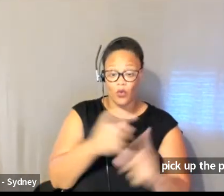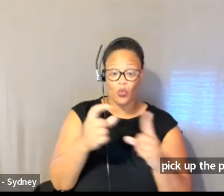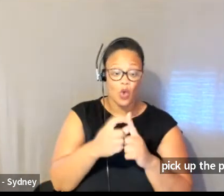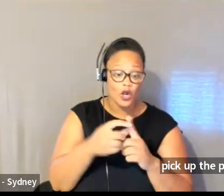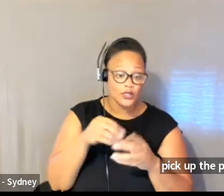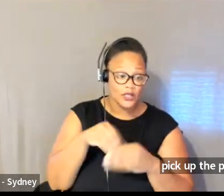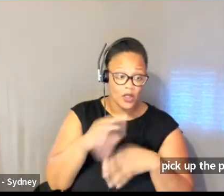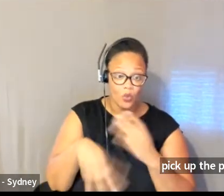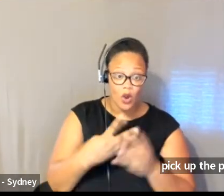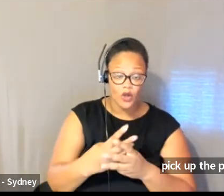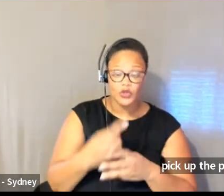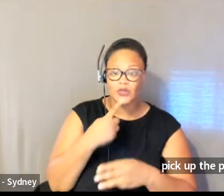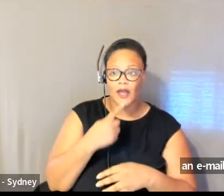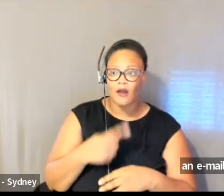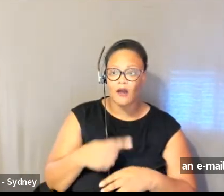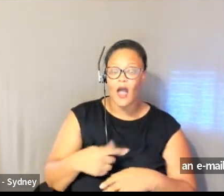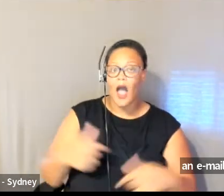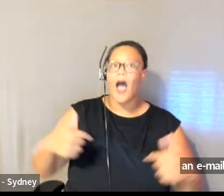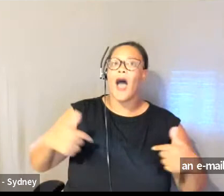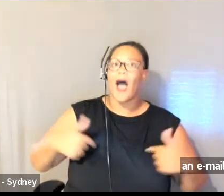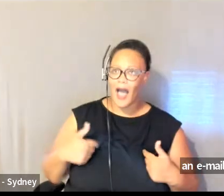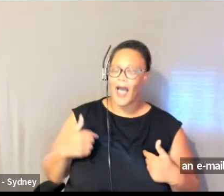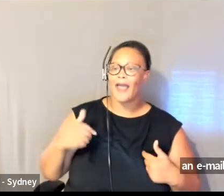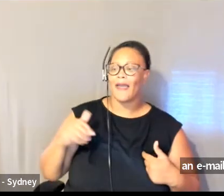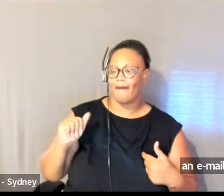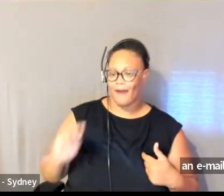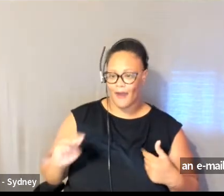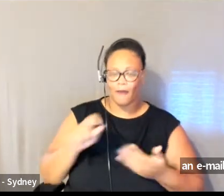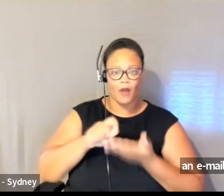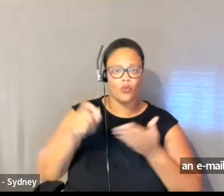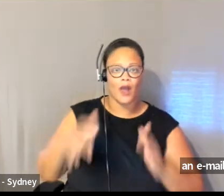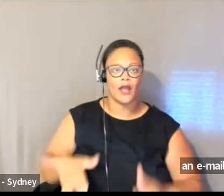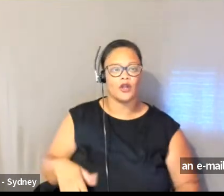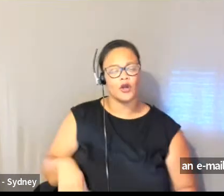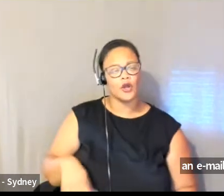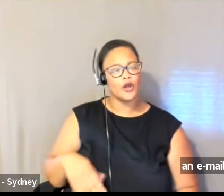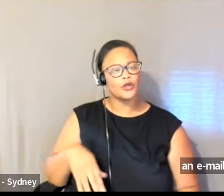You go to somebody and go, hey, I'm a writer. I would love to know about,